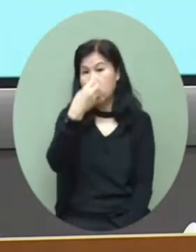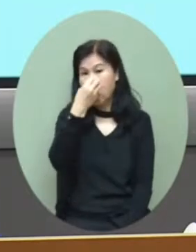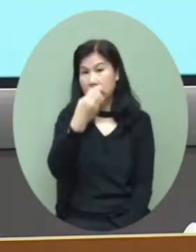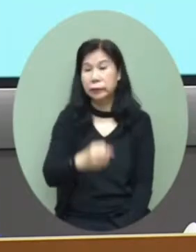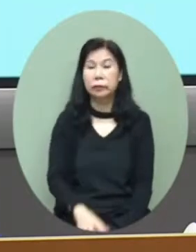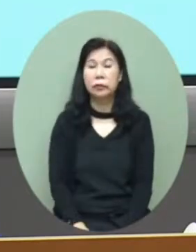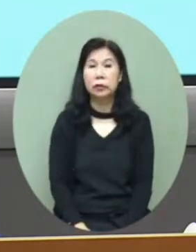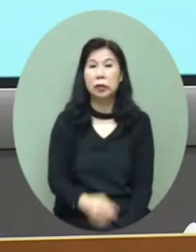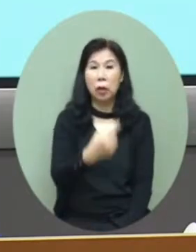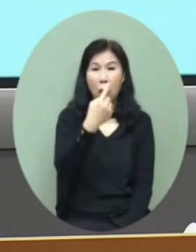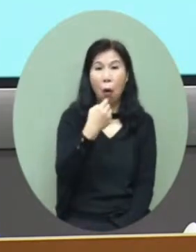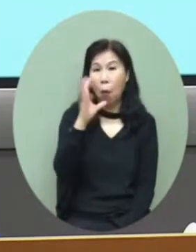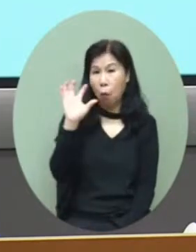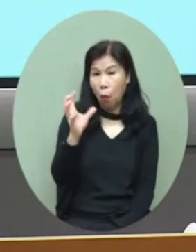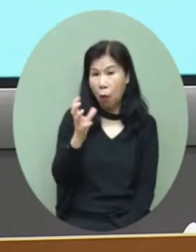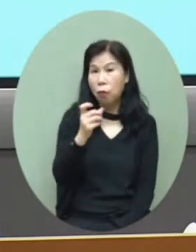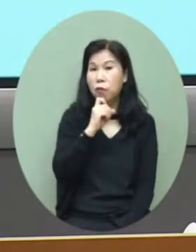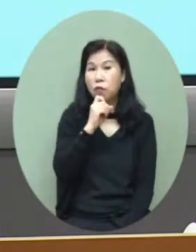that